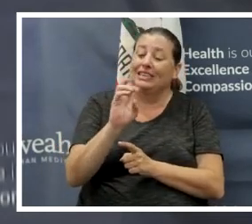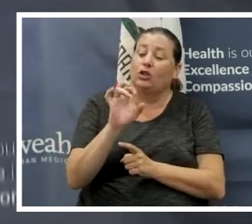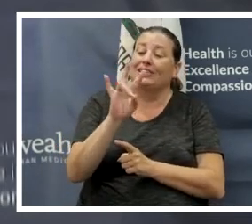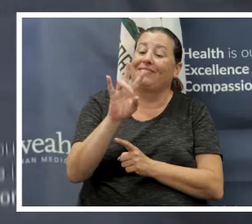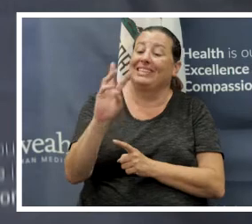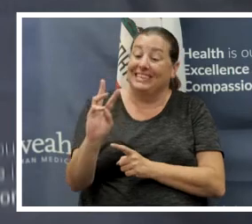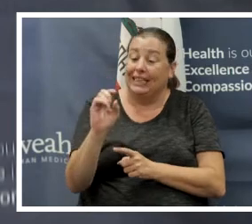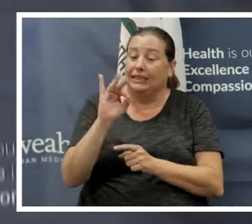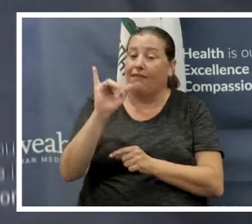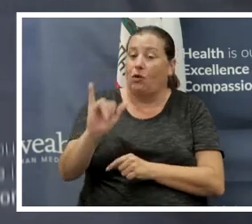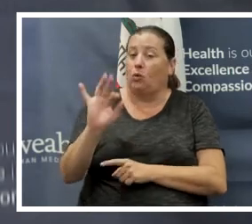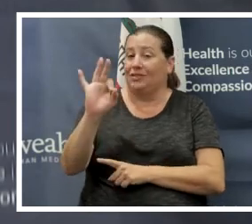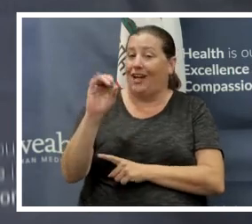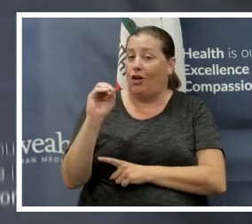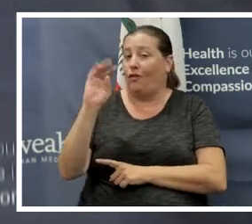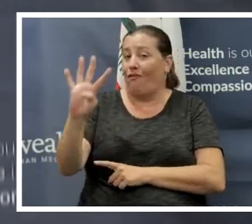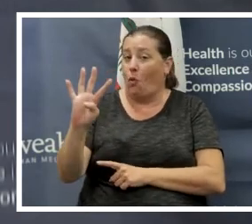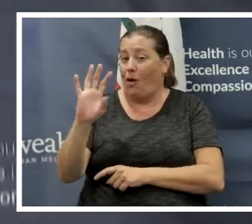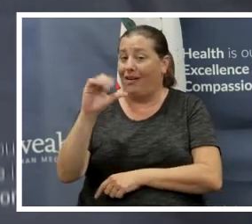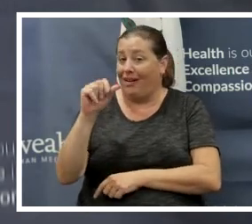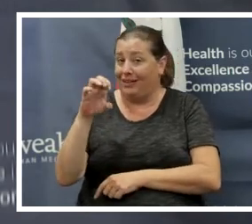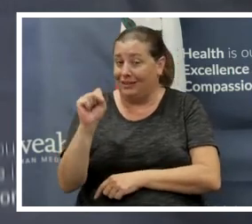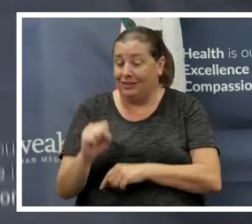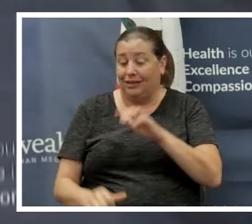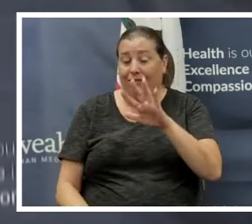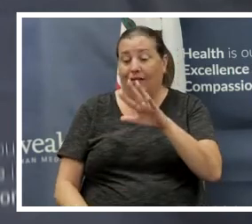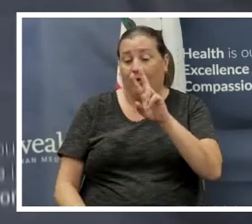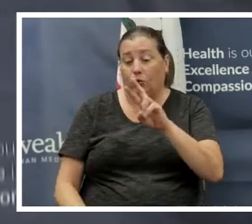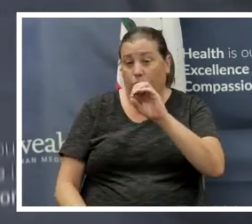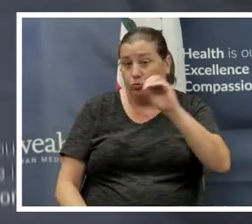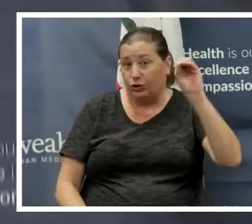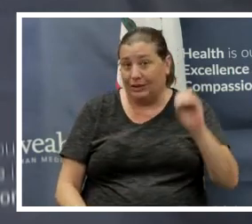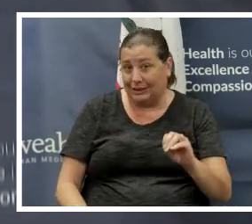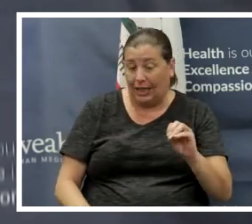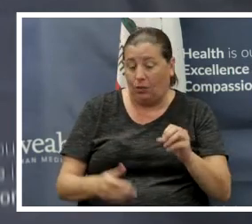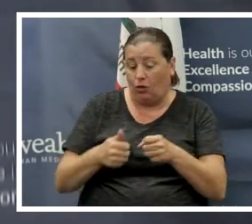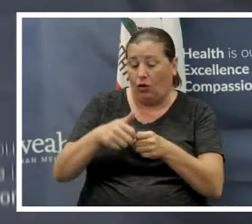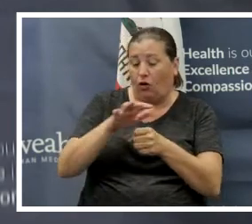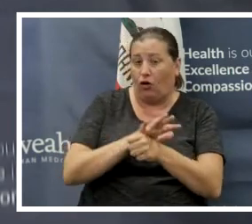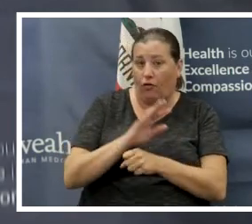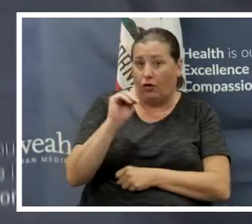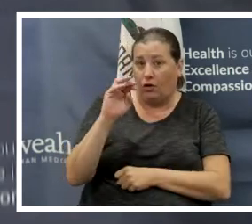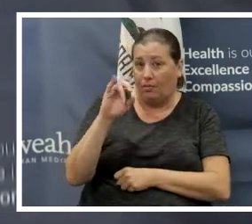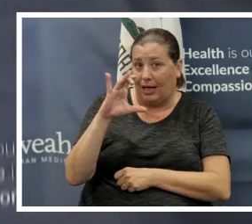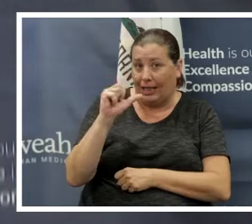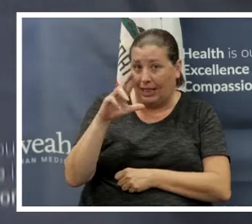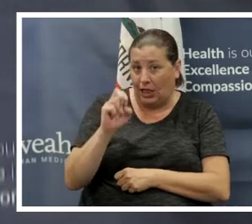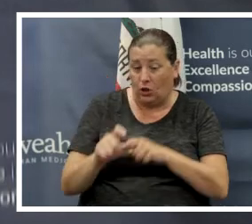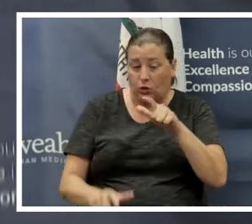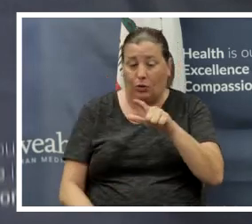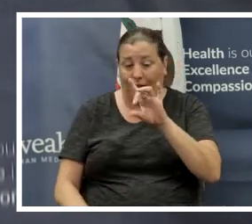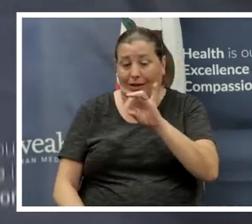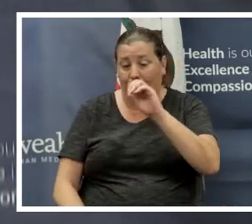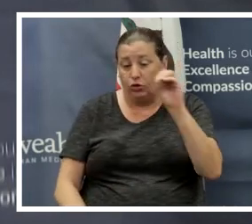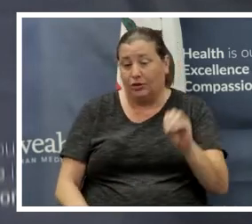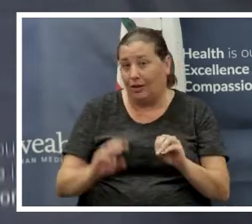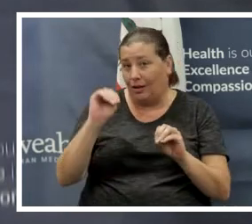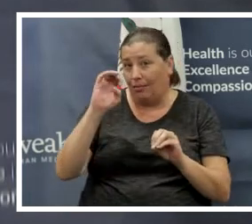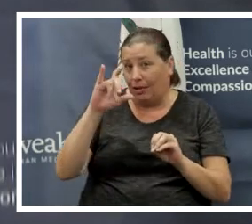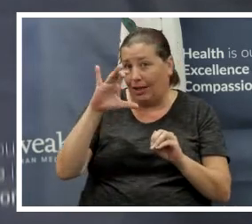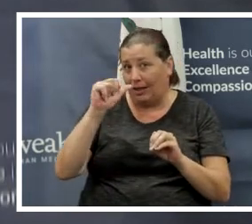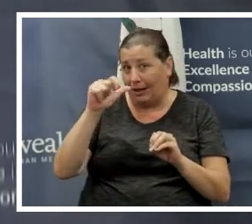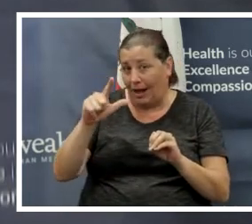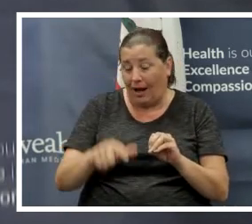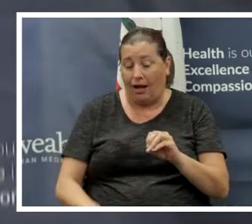cases. 52% of them were covered by Medicare, 28% by Medi-Cal, 18% were covered